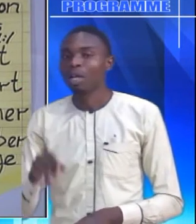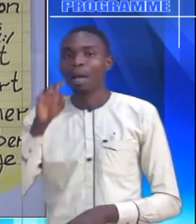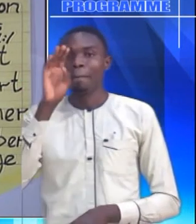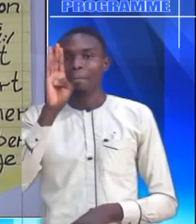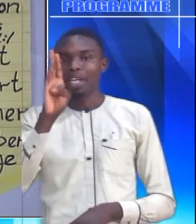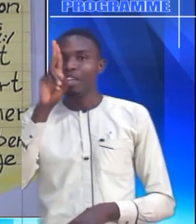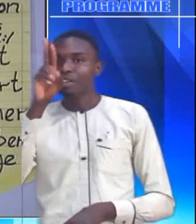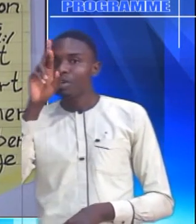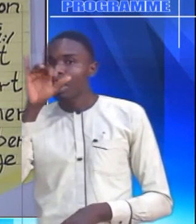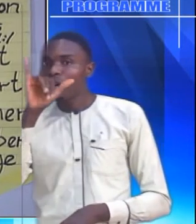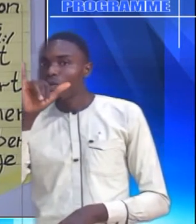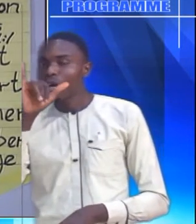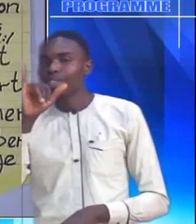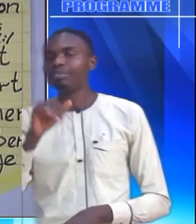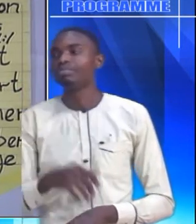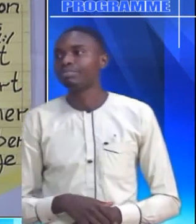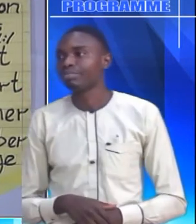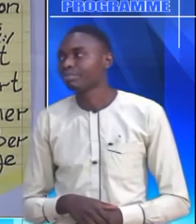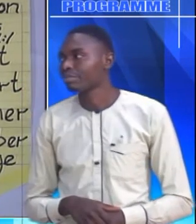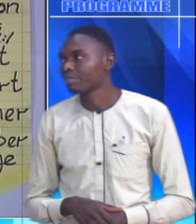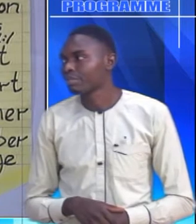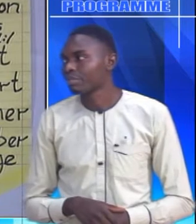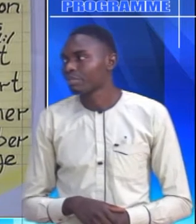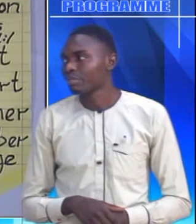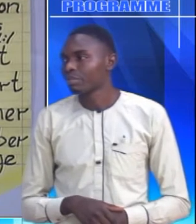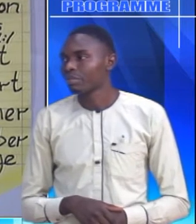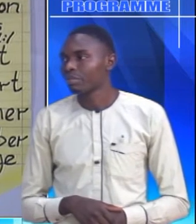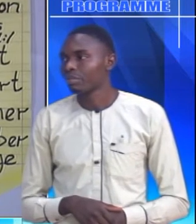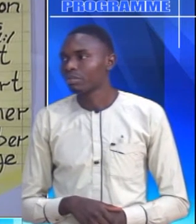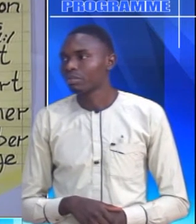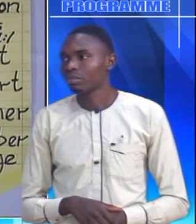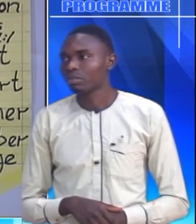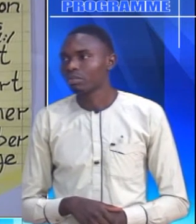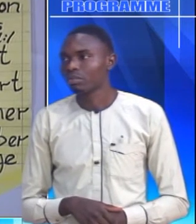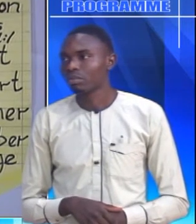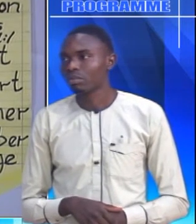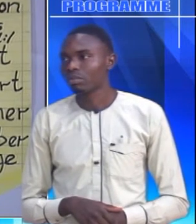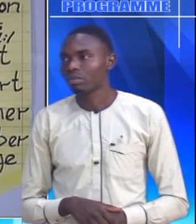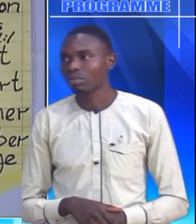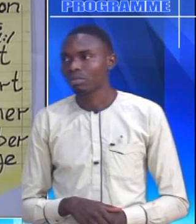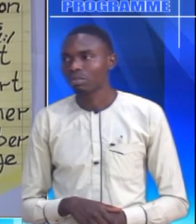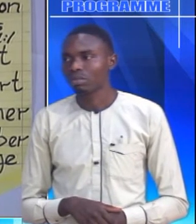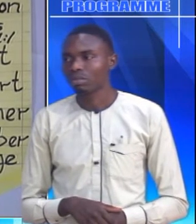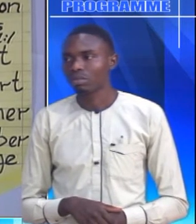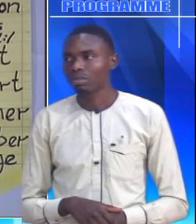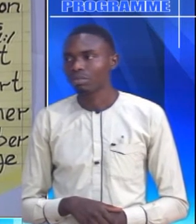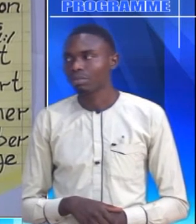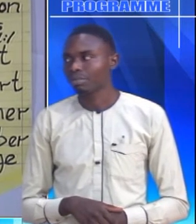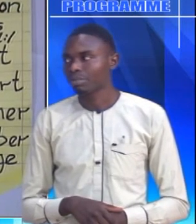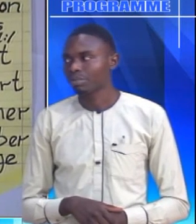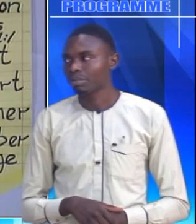Berry. Ordinarily, if you come across this, many pronunciation will come up. But this lesson will have taught you